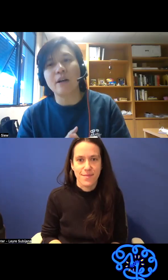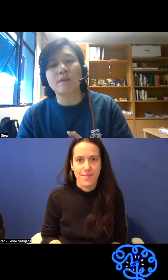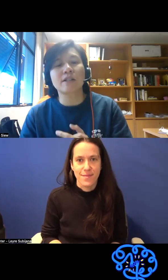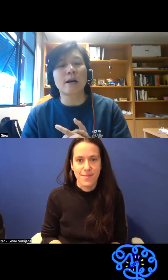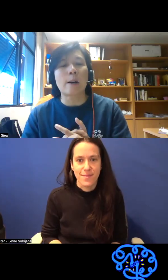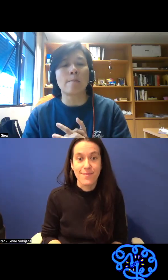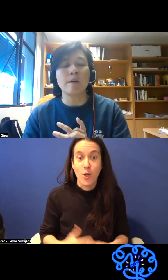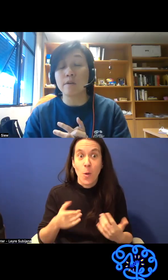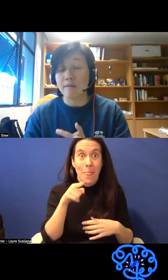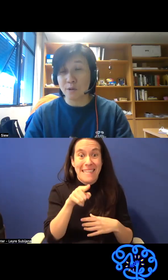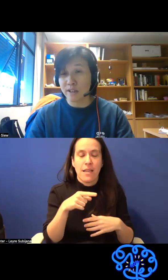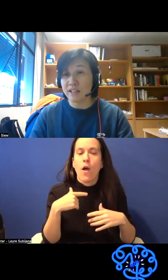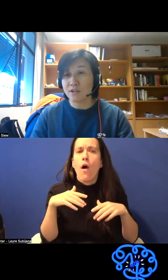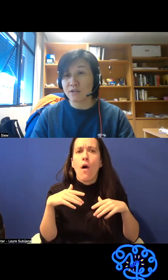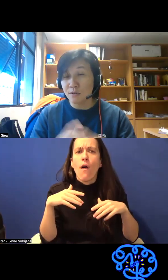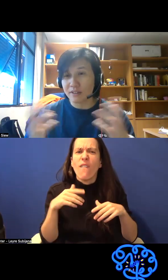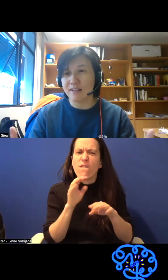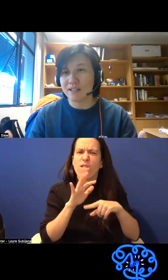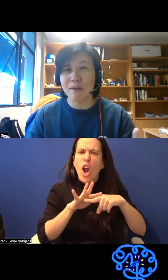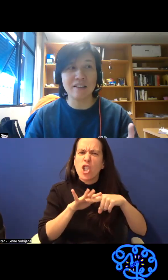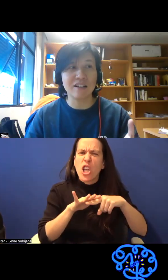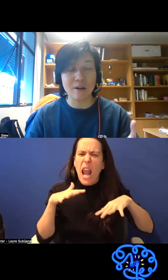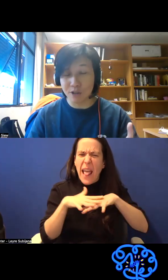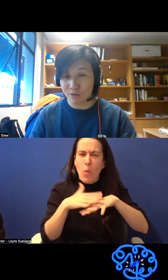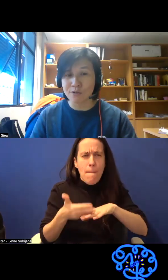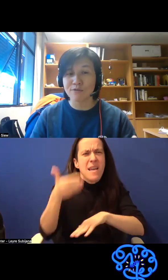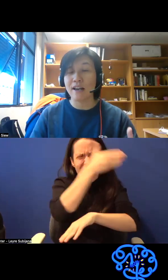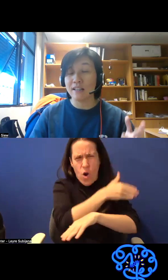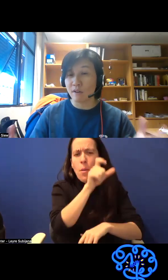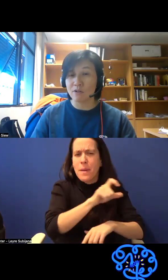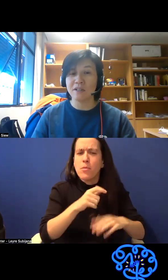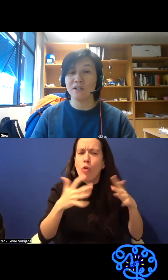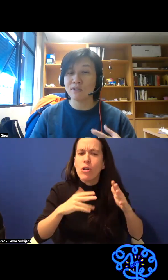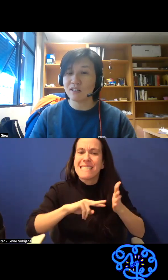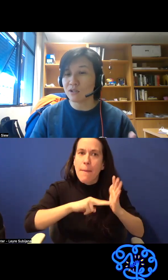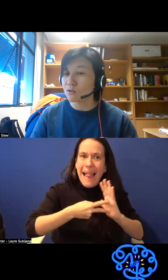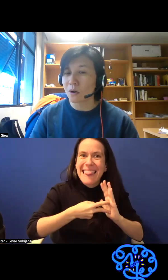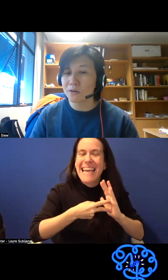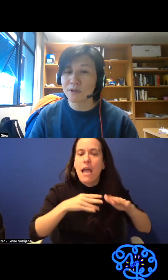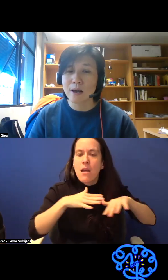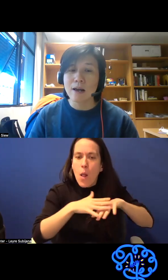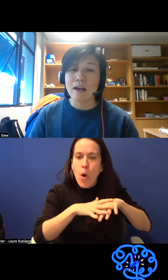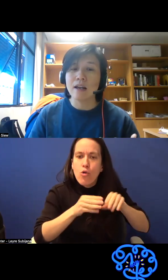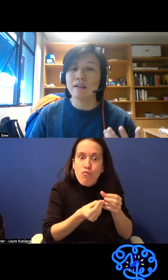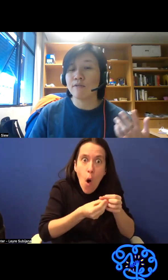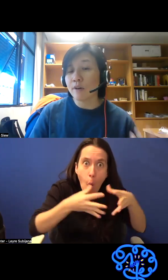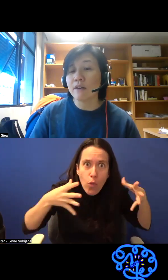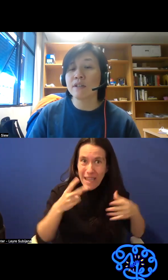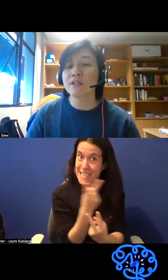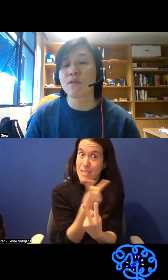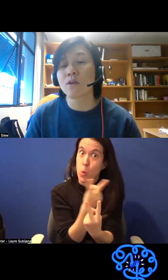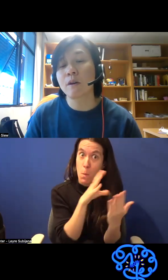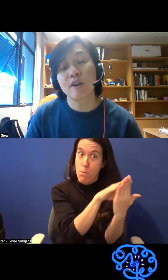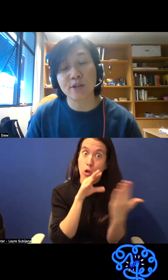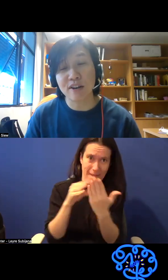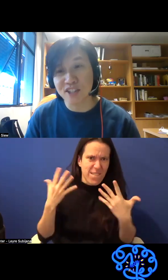phonological networks, people have already looked at semantic network growth and development using these two models, and they found